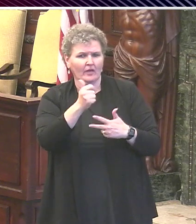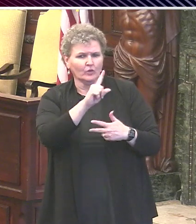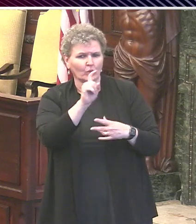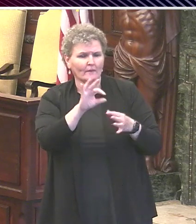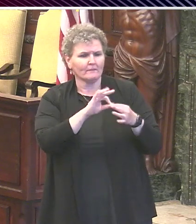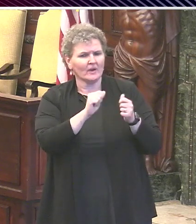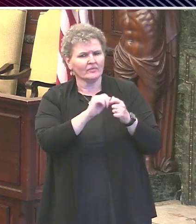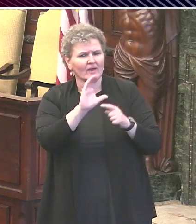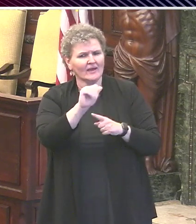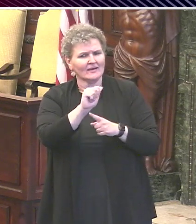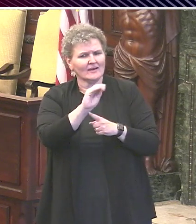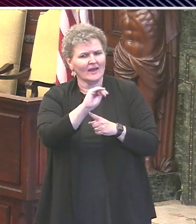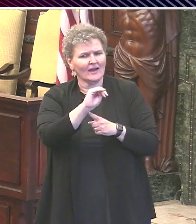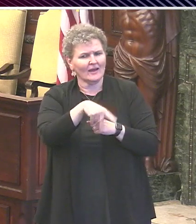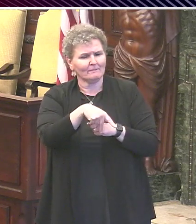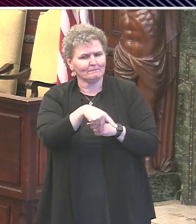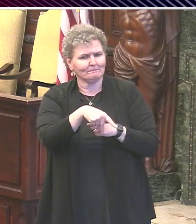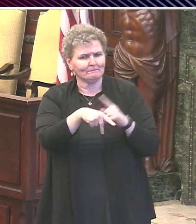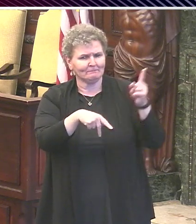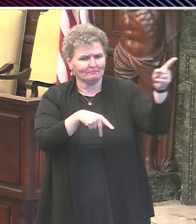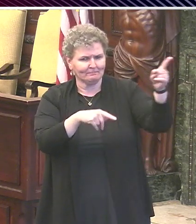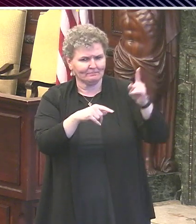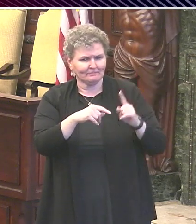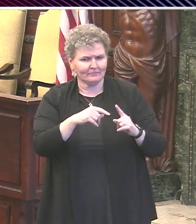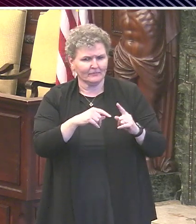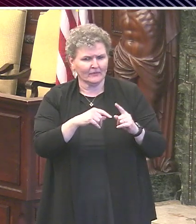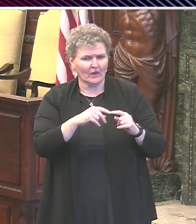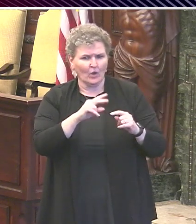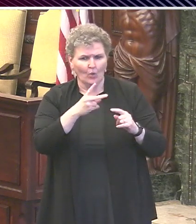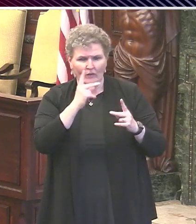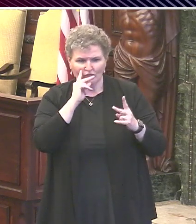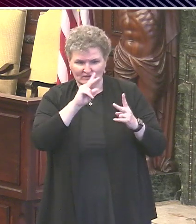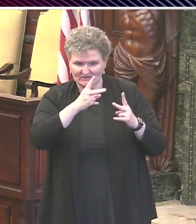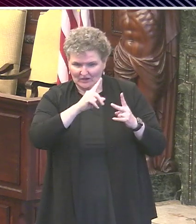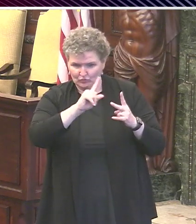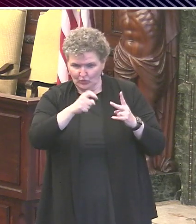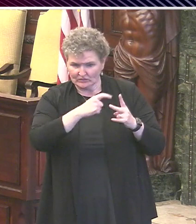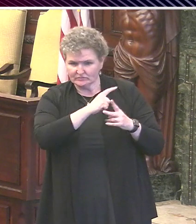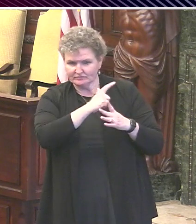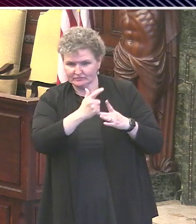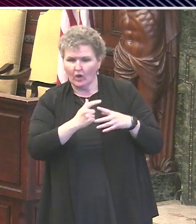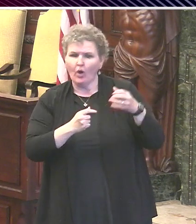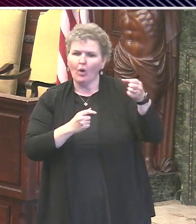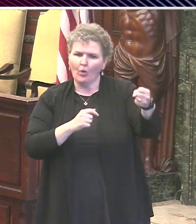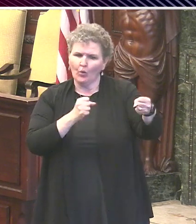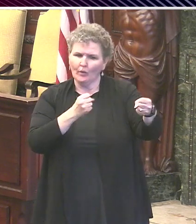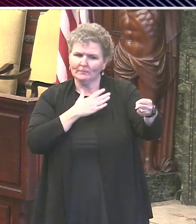guess we can leave that for the second round as well. Yes, thank you. Noted.